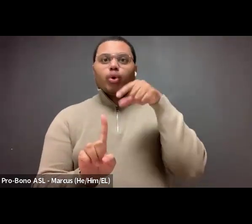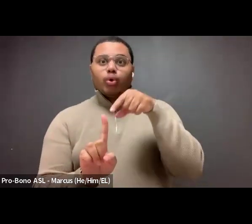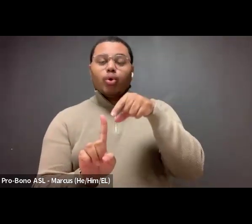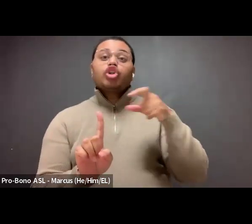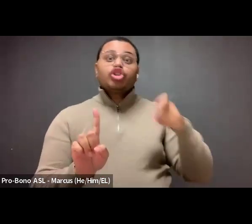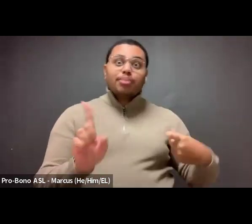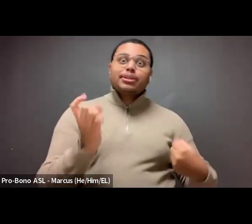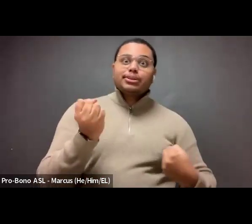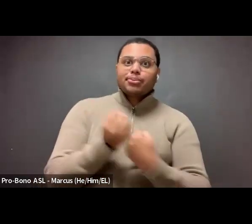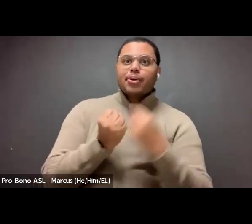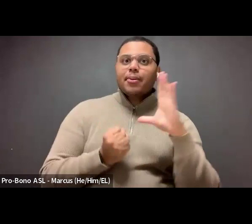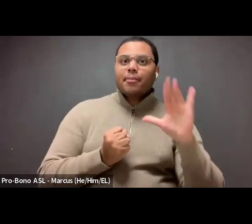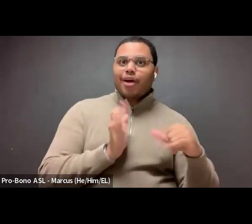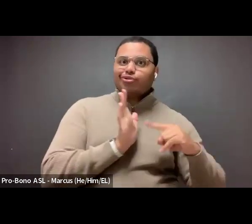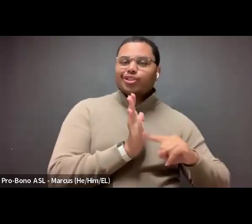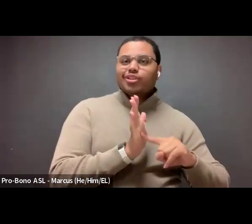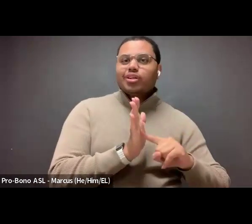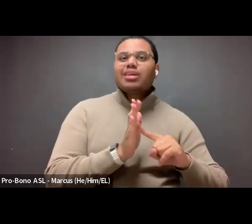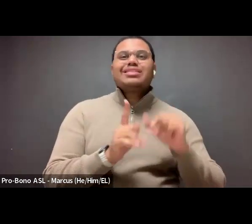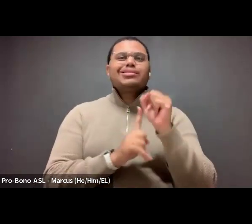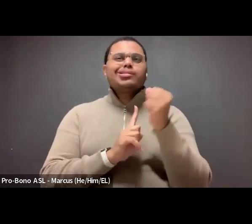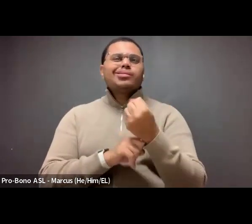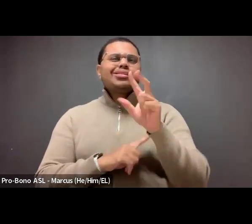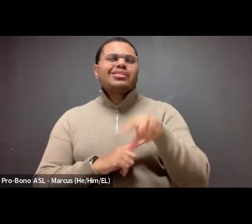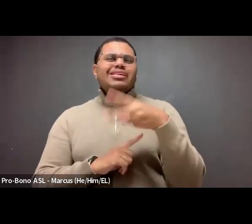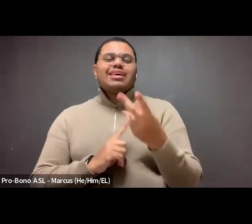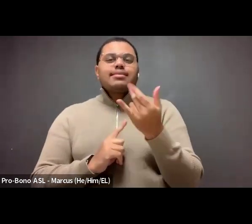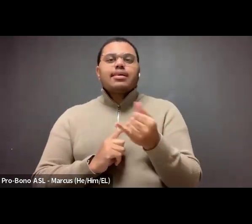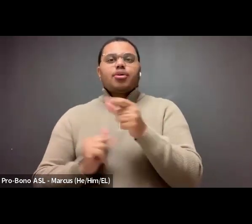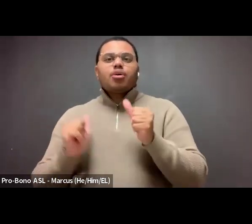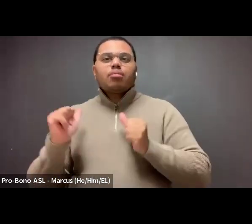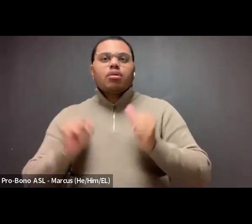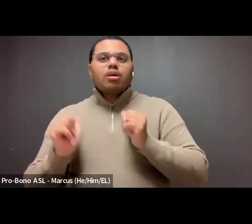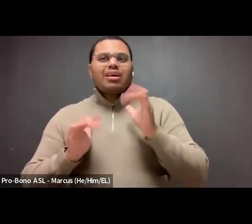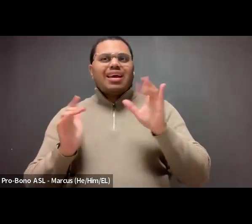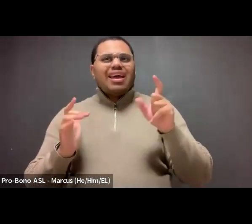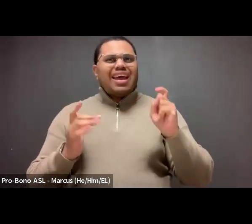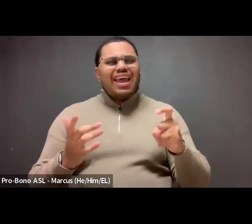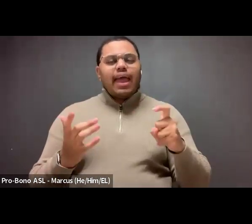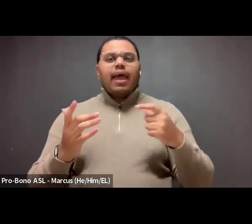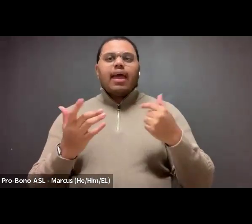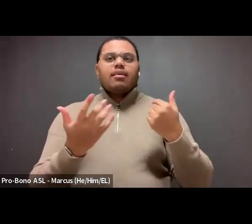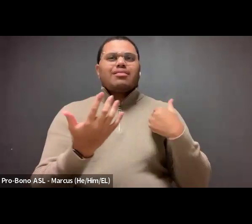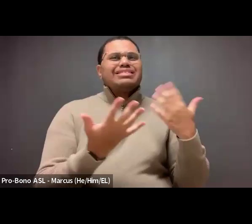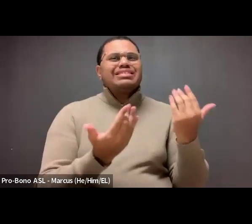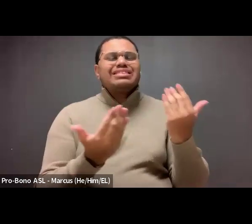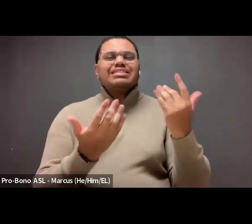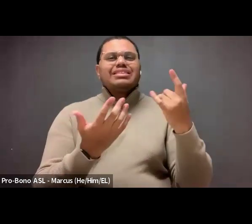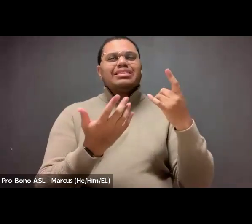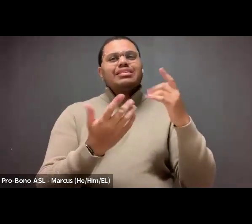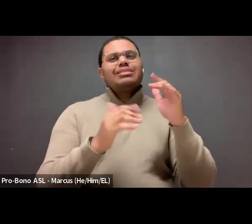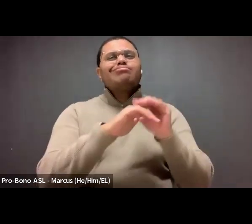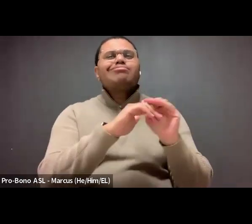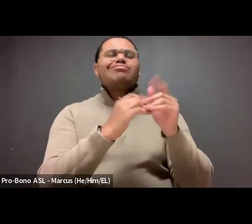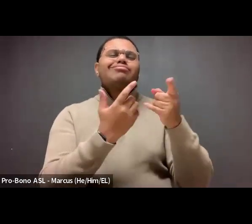by it, the situation flips, and now the performer is left to coddle their advocates for their attempts. It